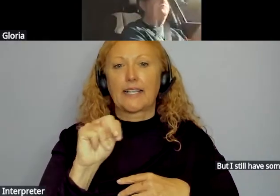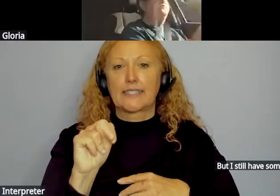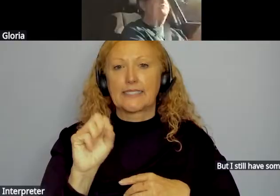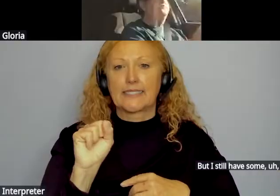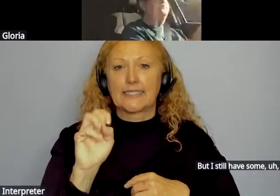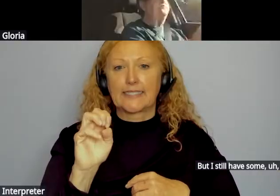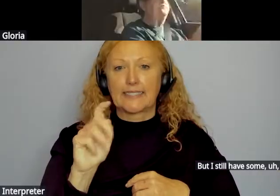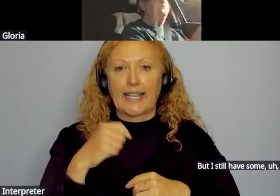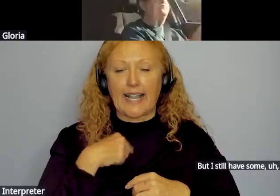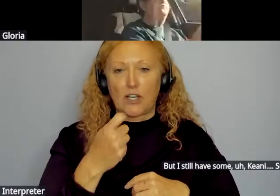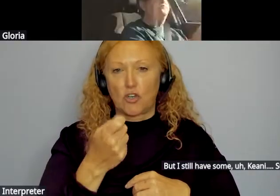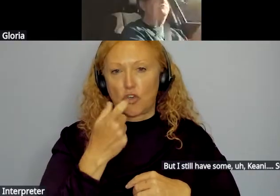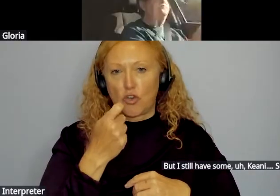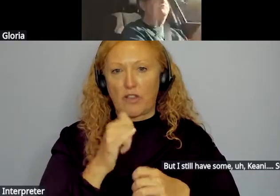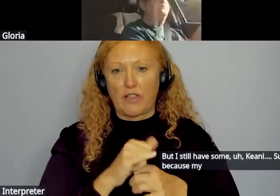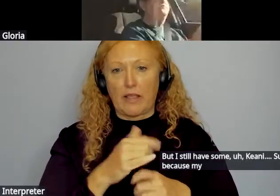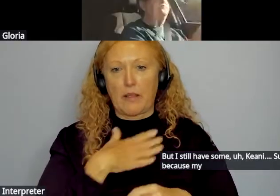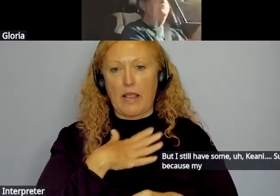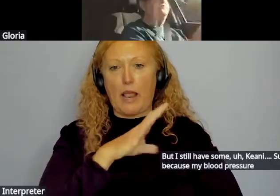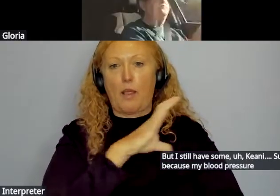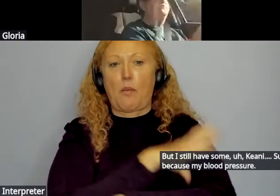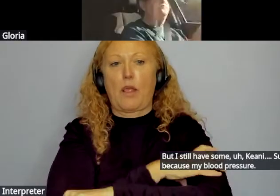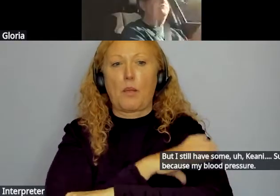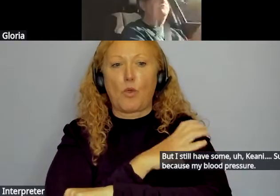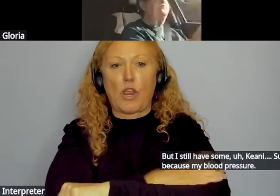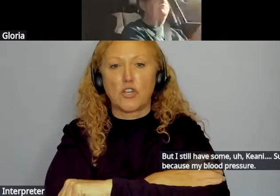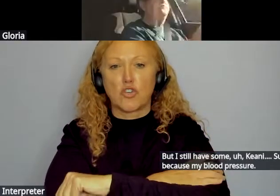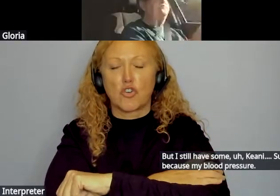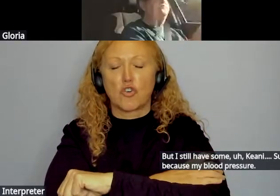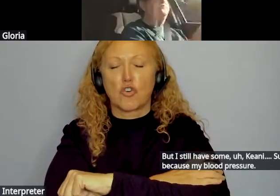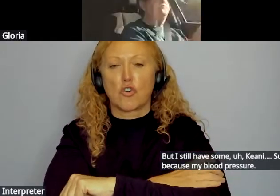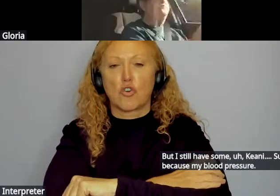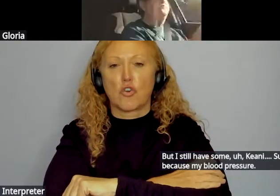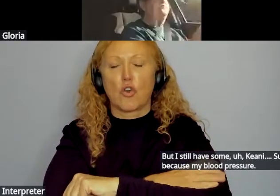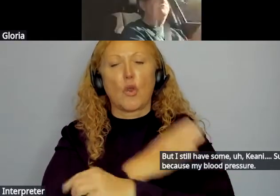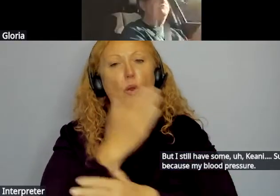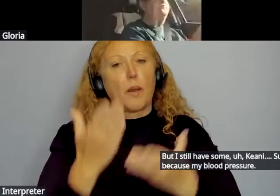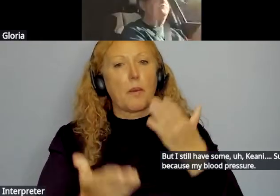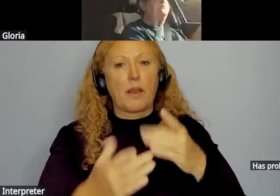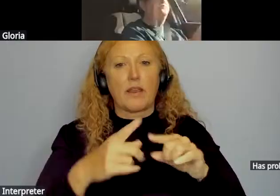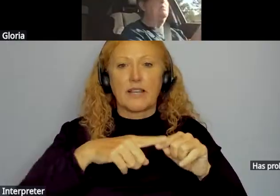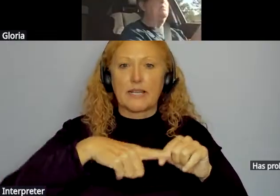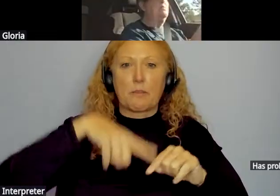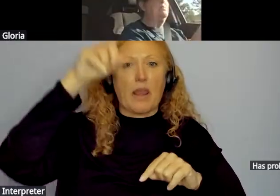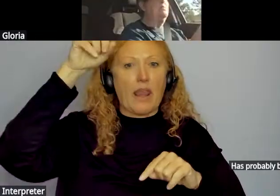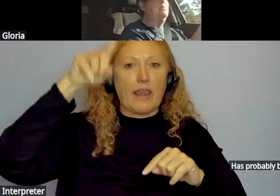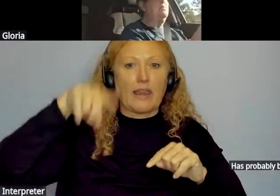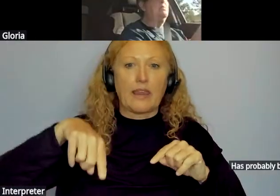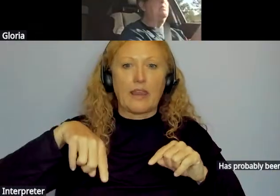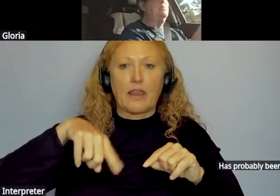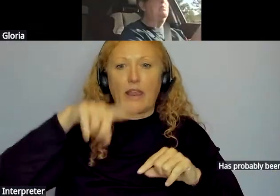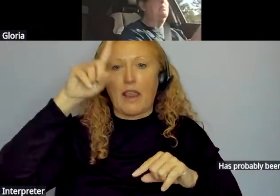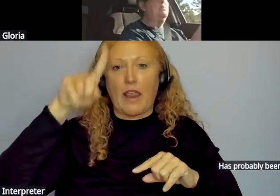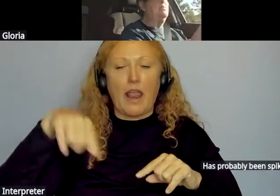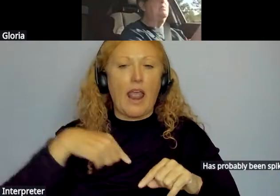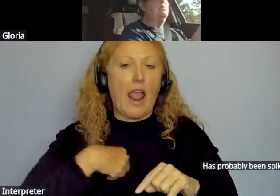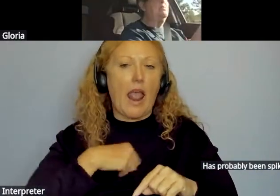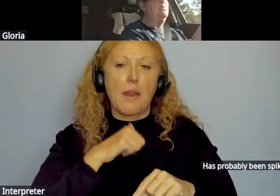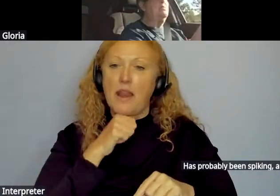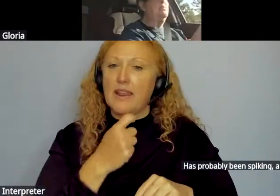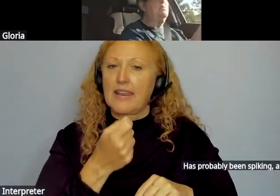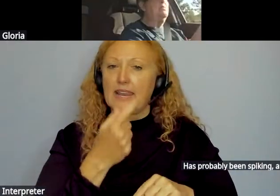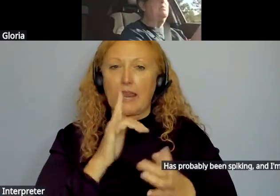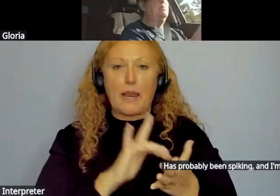started to take that because my blood pressure has probably been spiking, and I'm not going to take